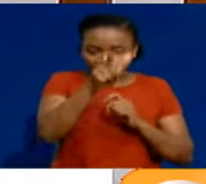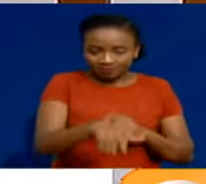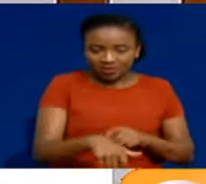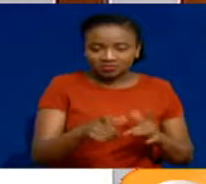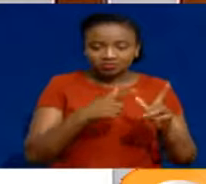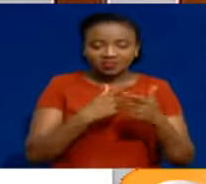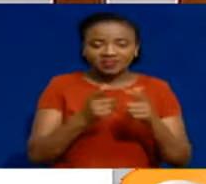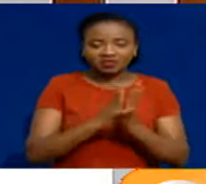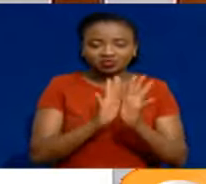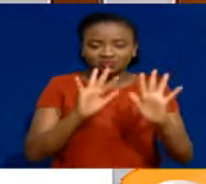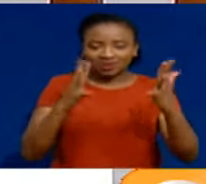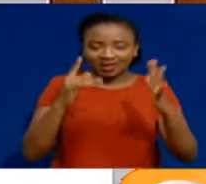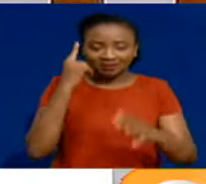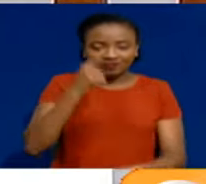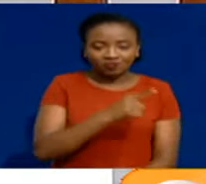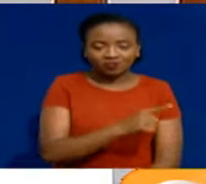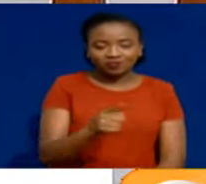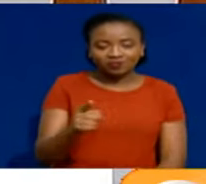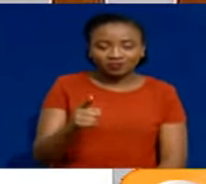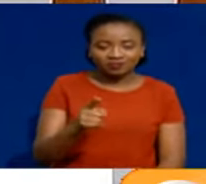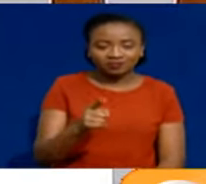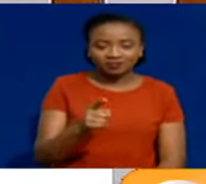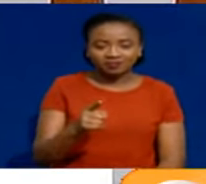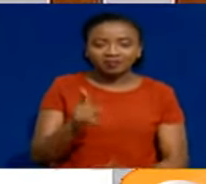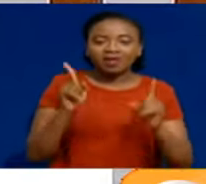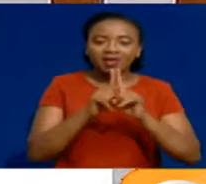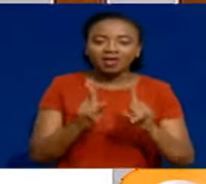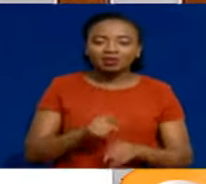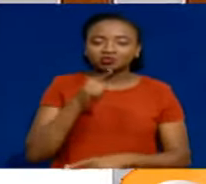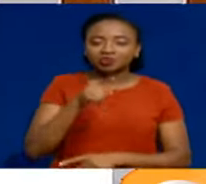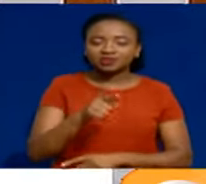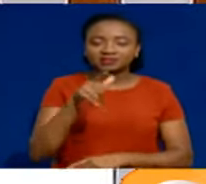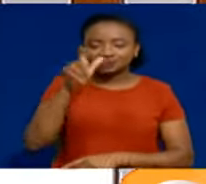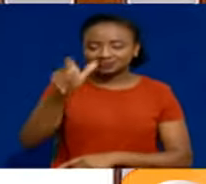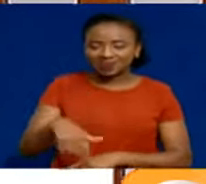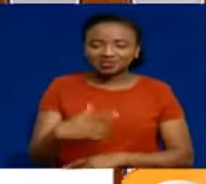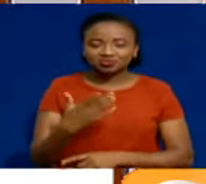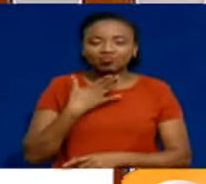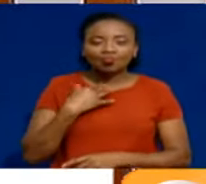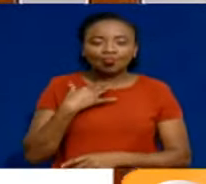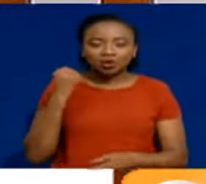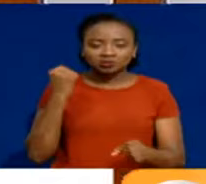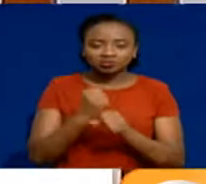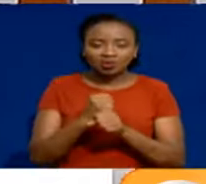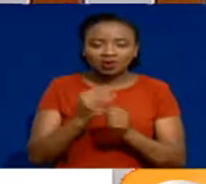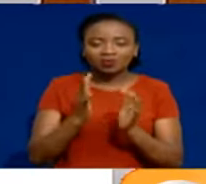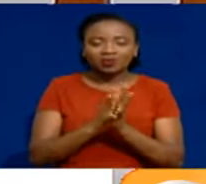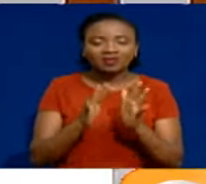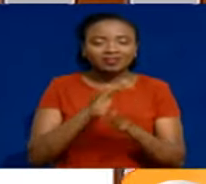And you clap for him. And it's one man who wants to run with everything.